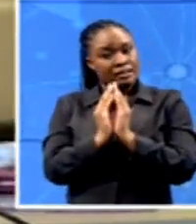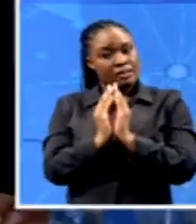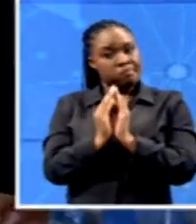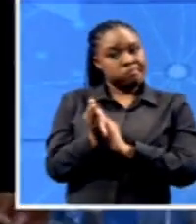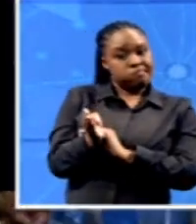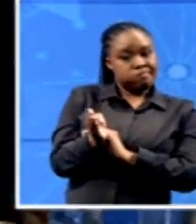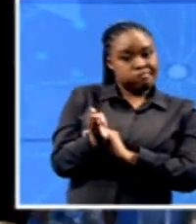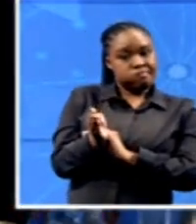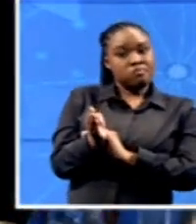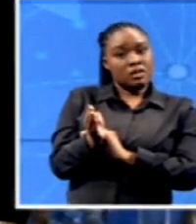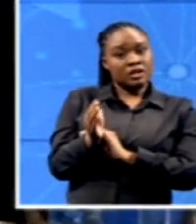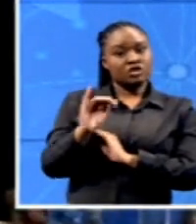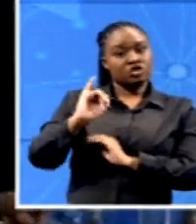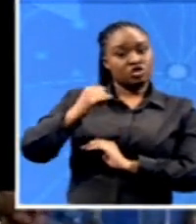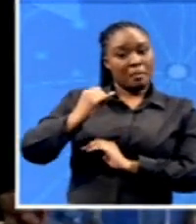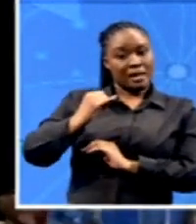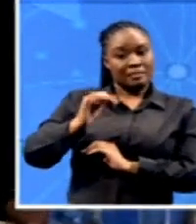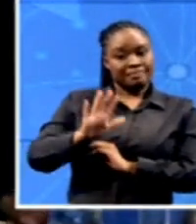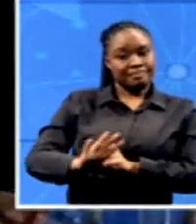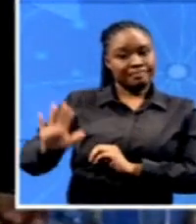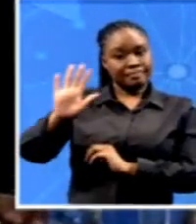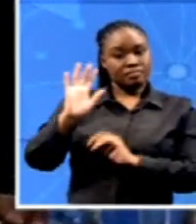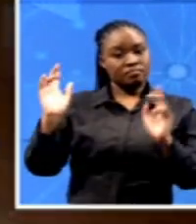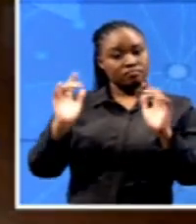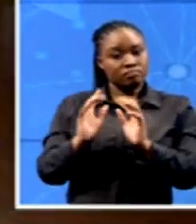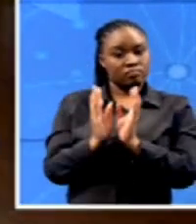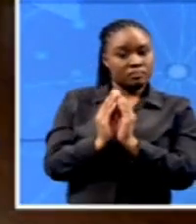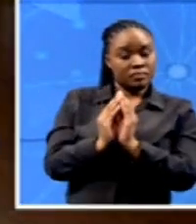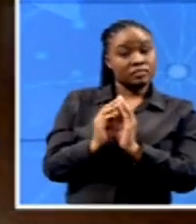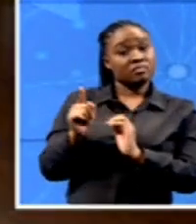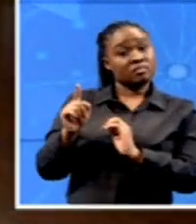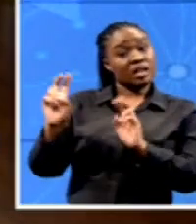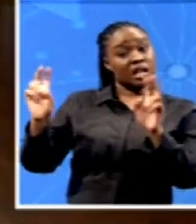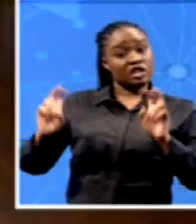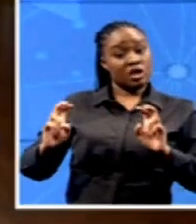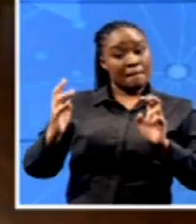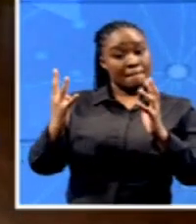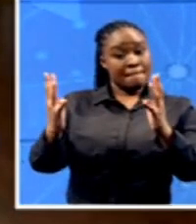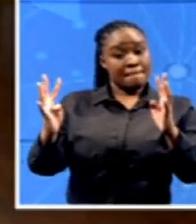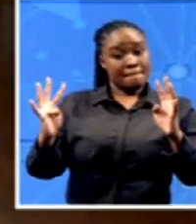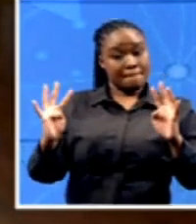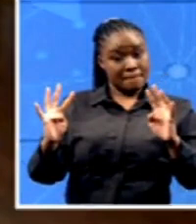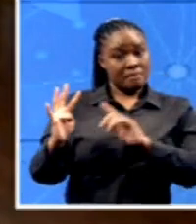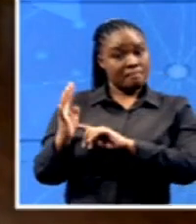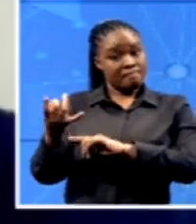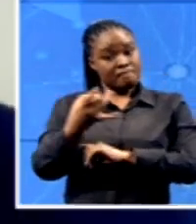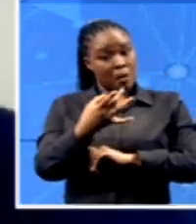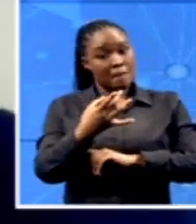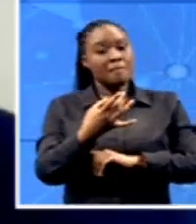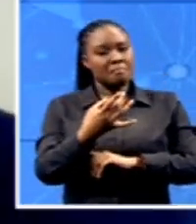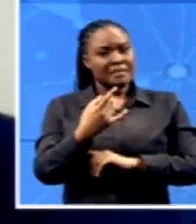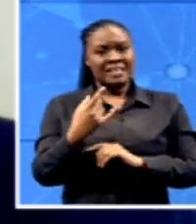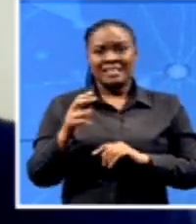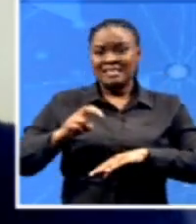Johannesburg. Eskom told Scopa members that additional capacity is urgently needed to mitigate the impact of load shedding.